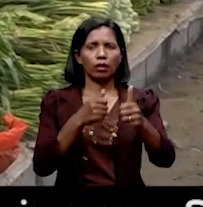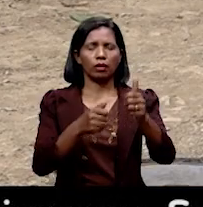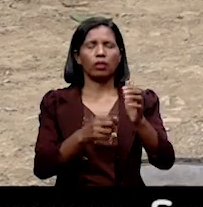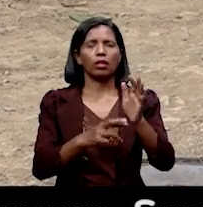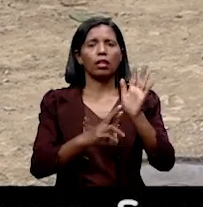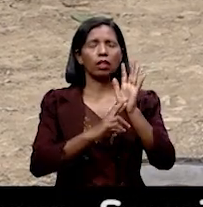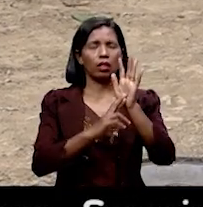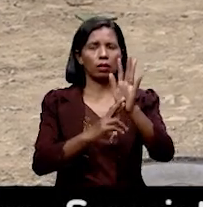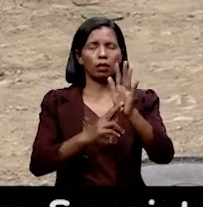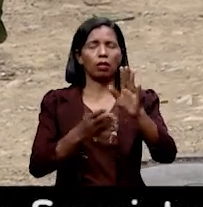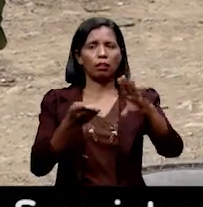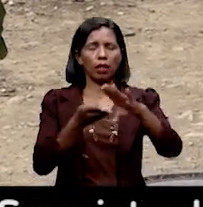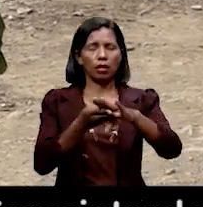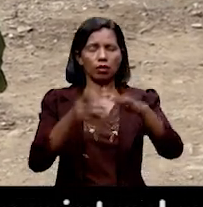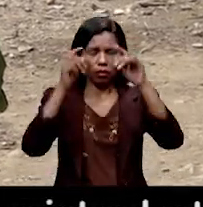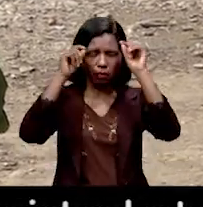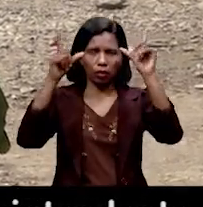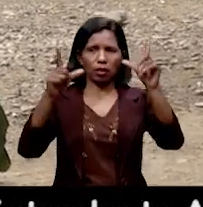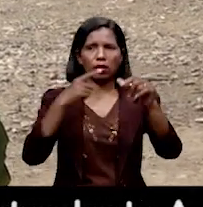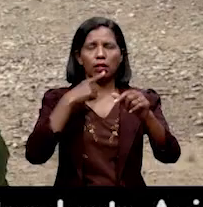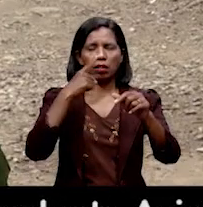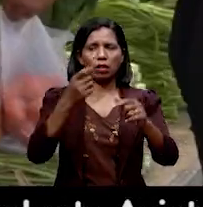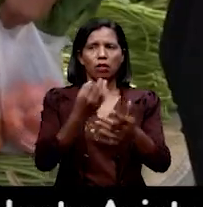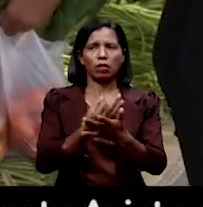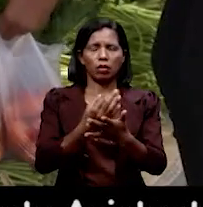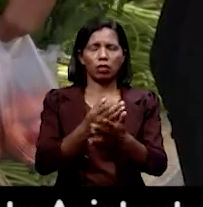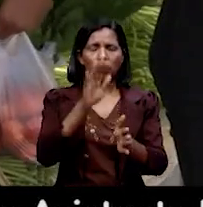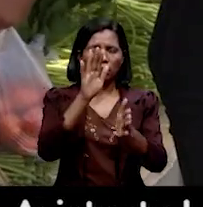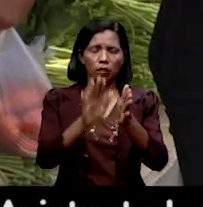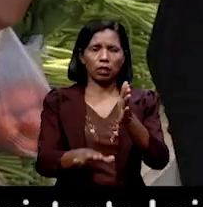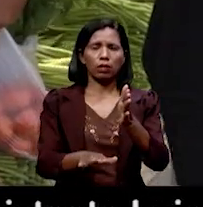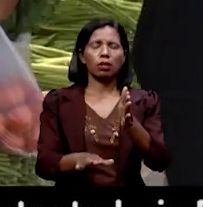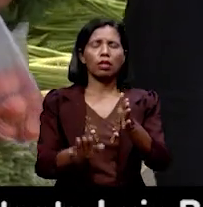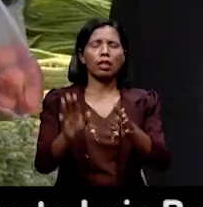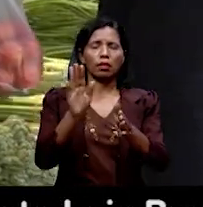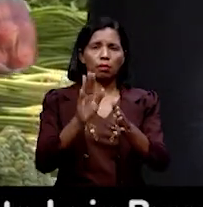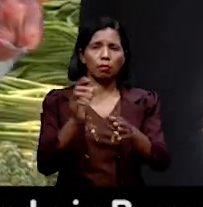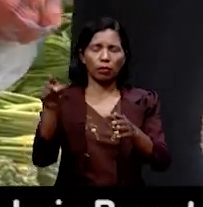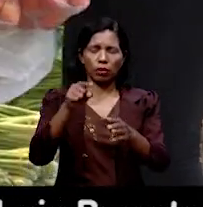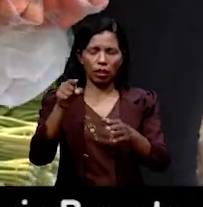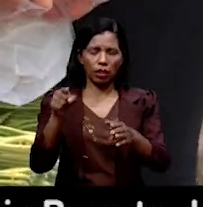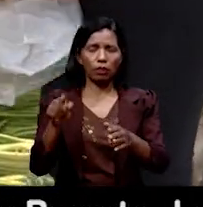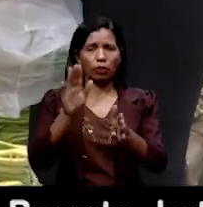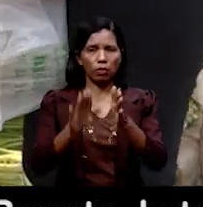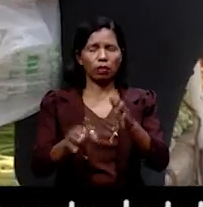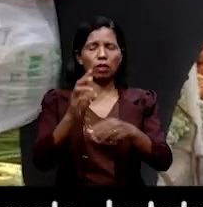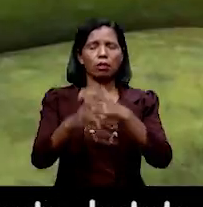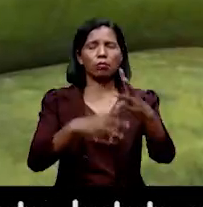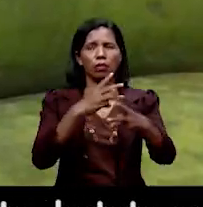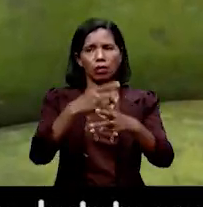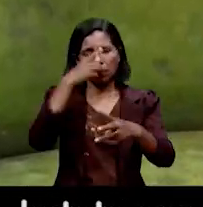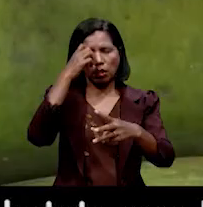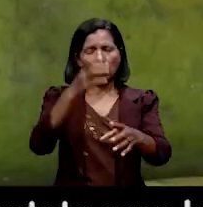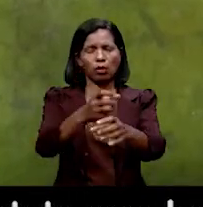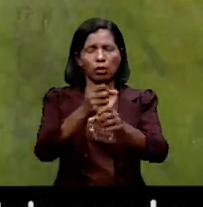Mundial Timor-Leste, produto interno bruto Timor-Leste niam porcento ki ikliu iha mundu, kompara ho nasaun seluk tamba kolheta